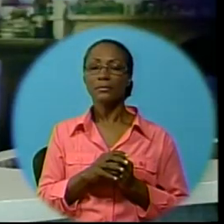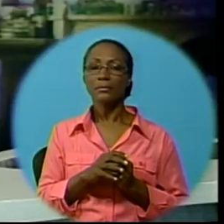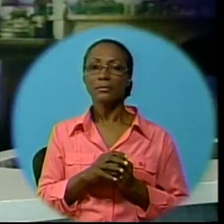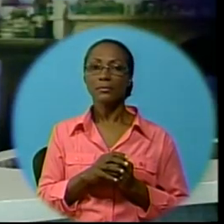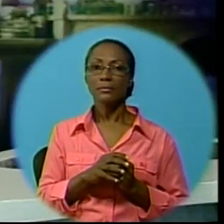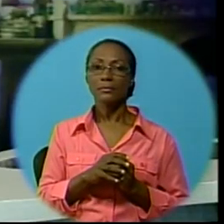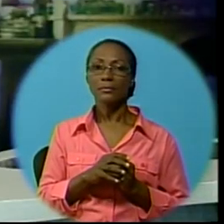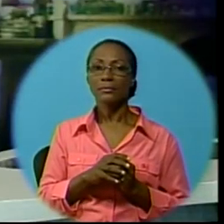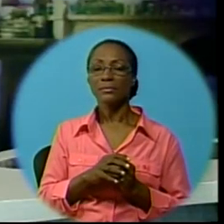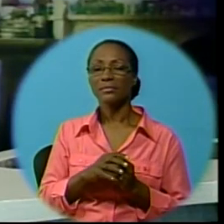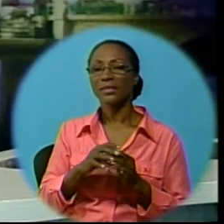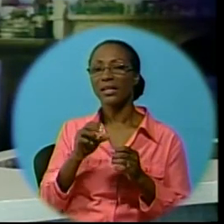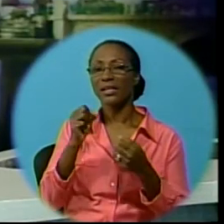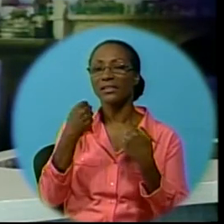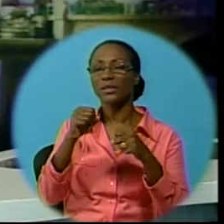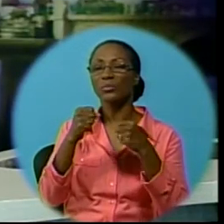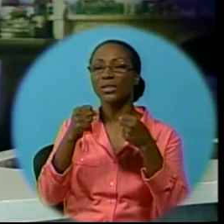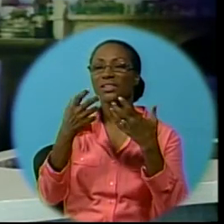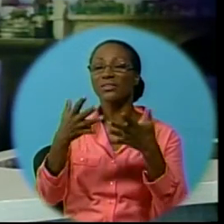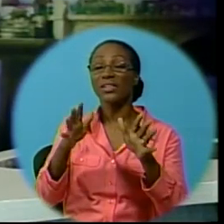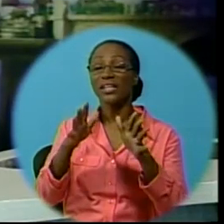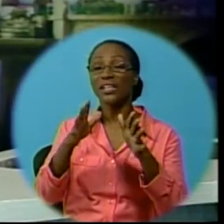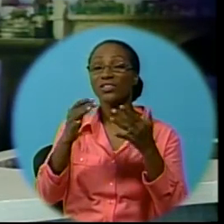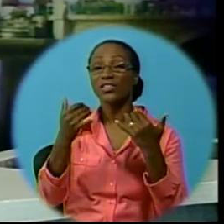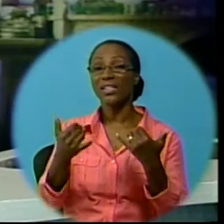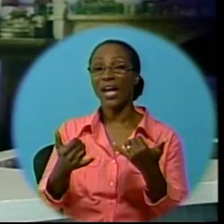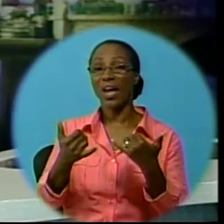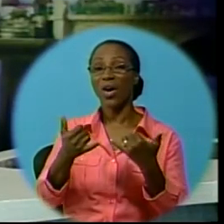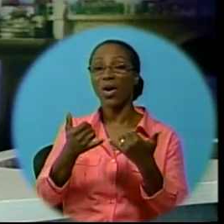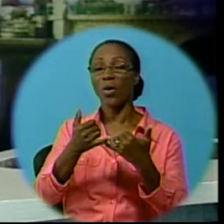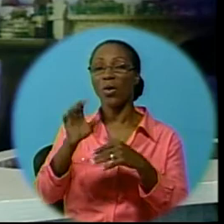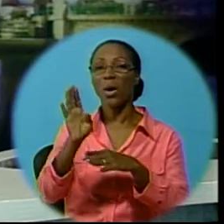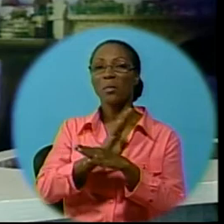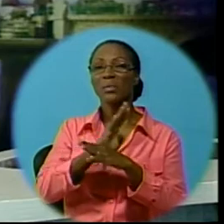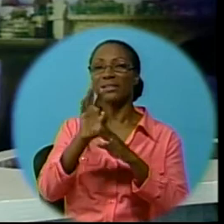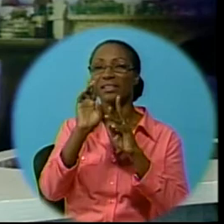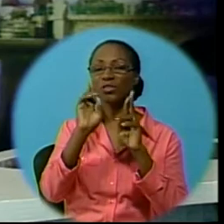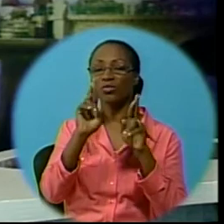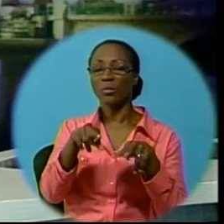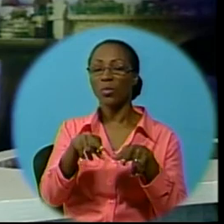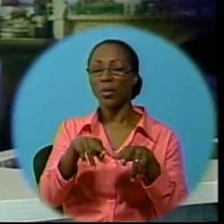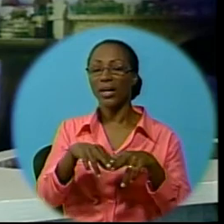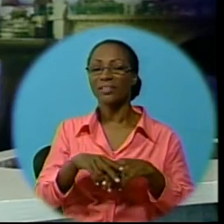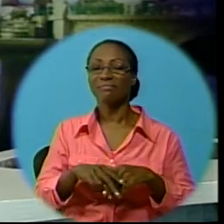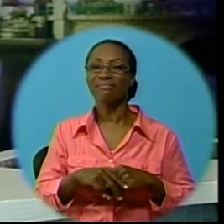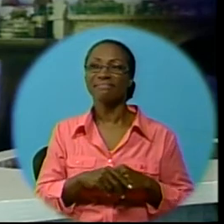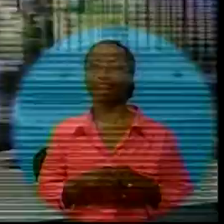Well, that's our sports package this evening. Coming up next, the business report.